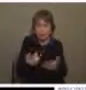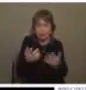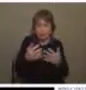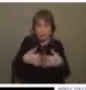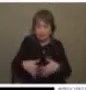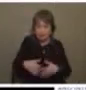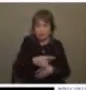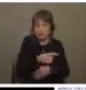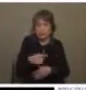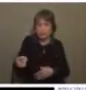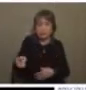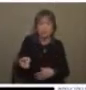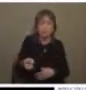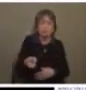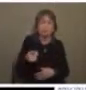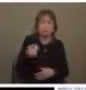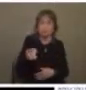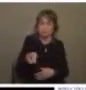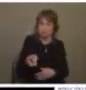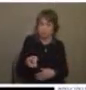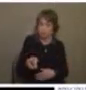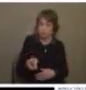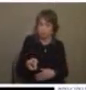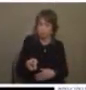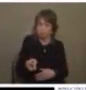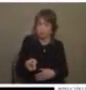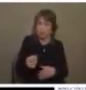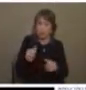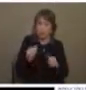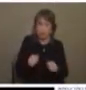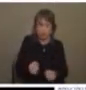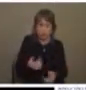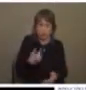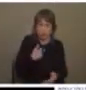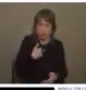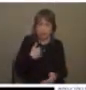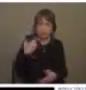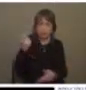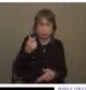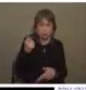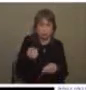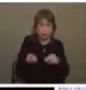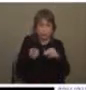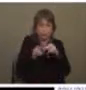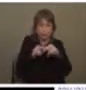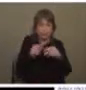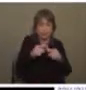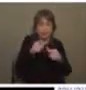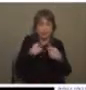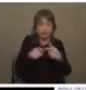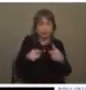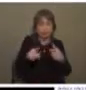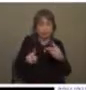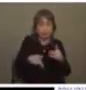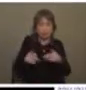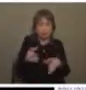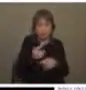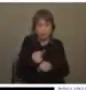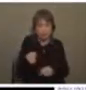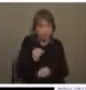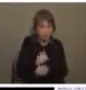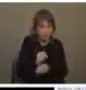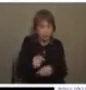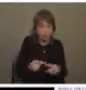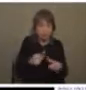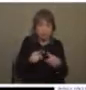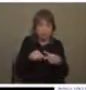losing jobs. So as employment collapsed, caseloads increased and then leveled off and then decreased. So in fact, that's the PAN program where the same